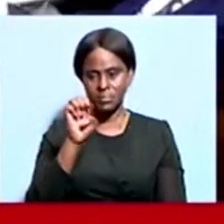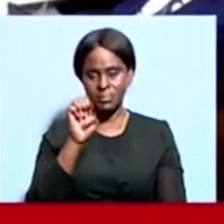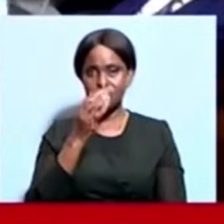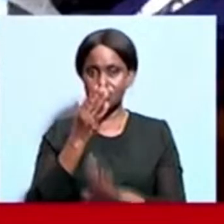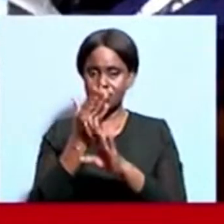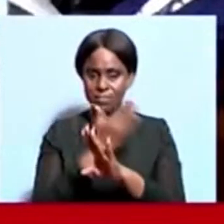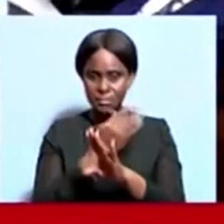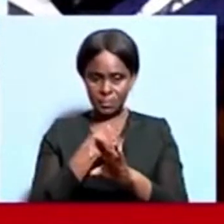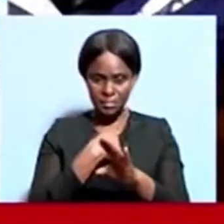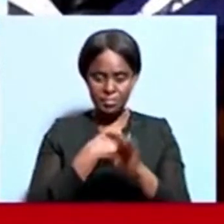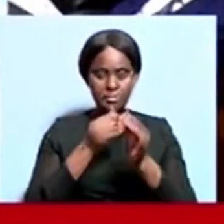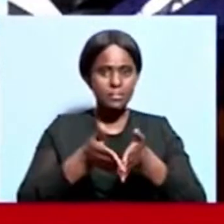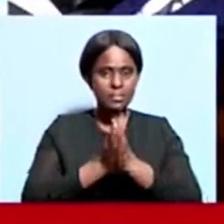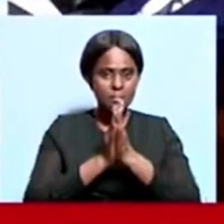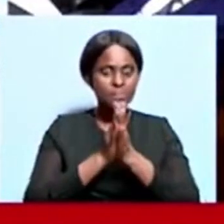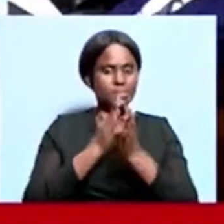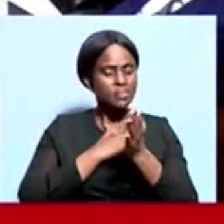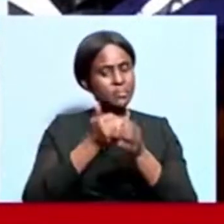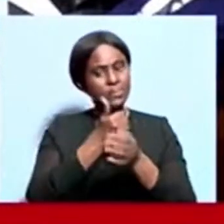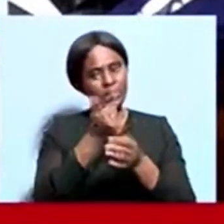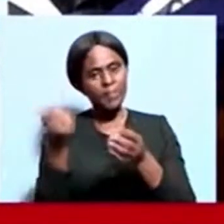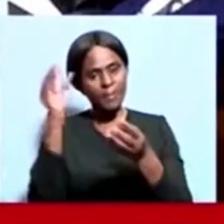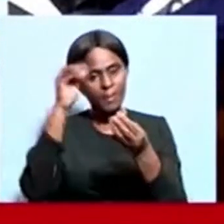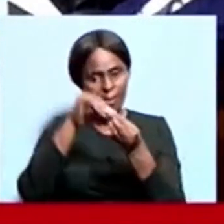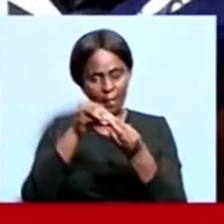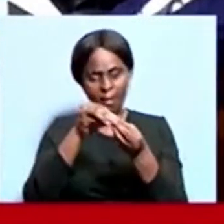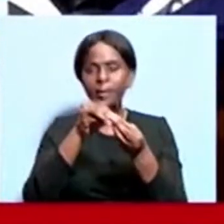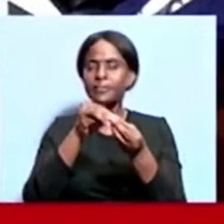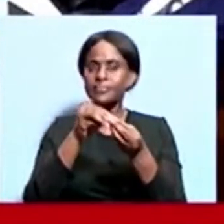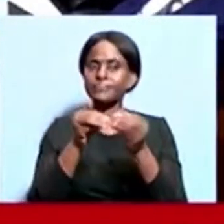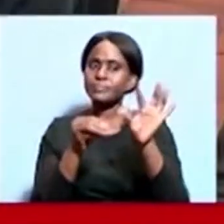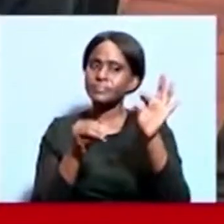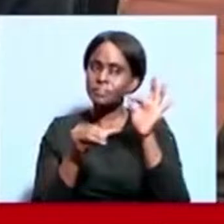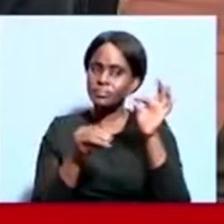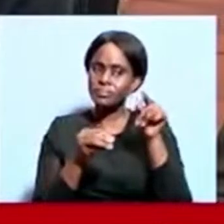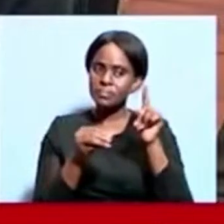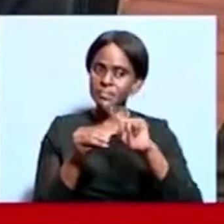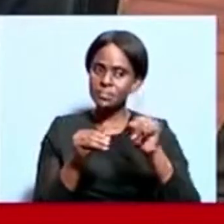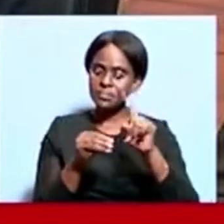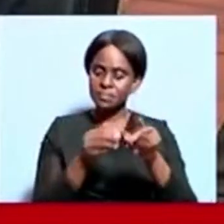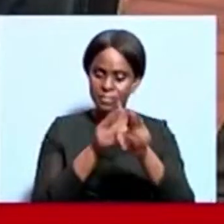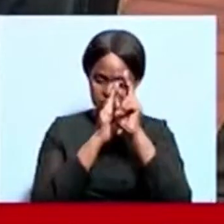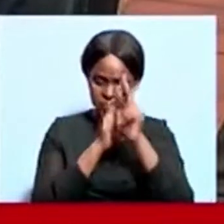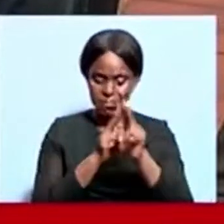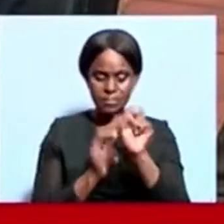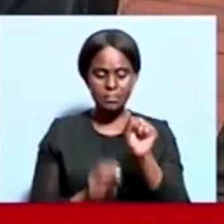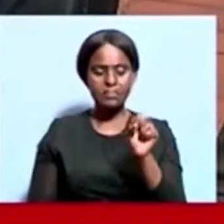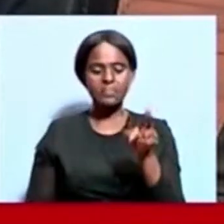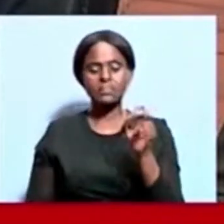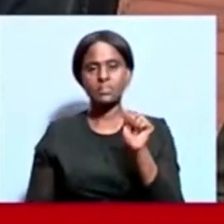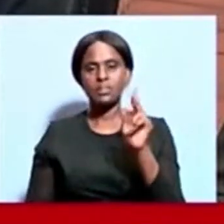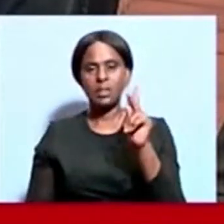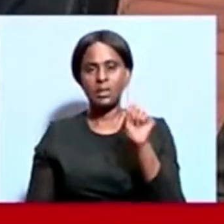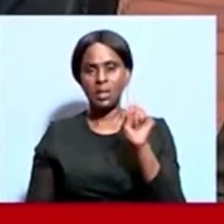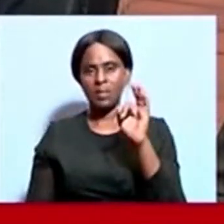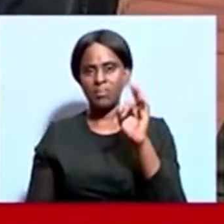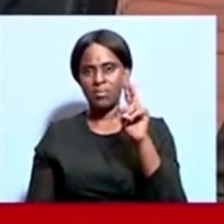Before I ask my substantive one, I will pick it up from where Honorable Shakafoso has